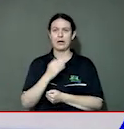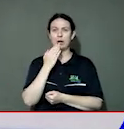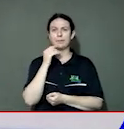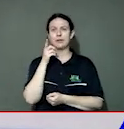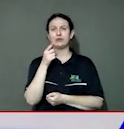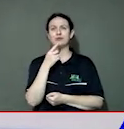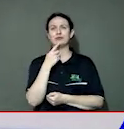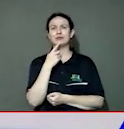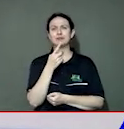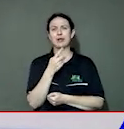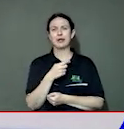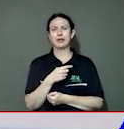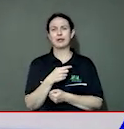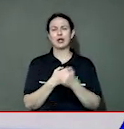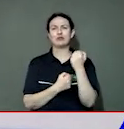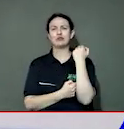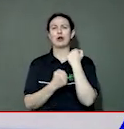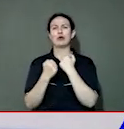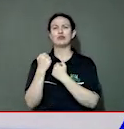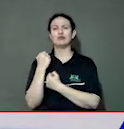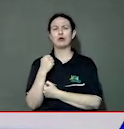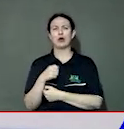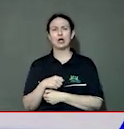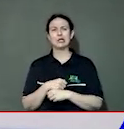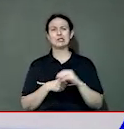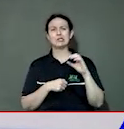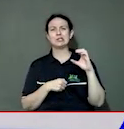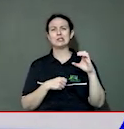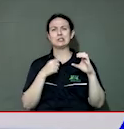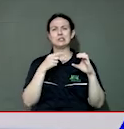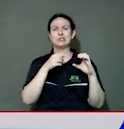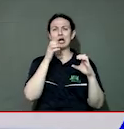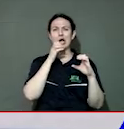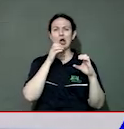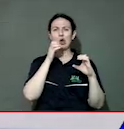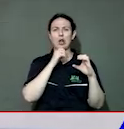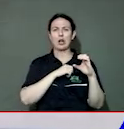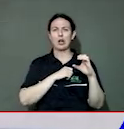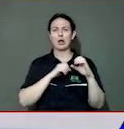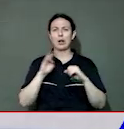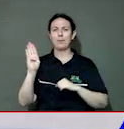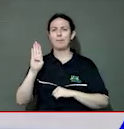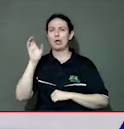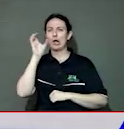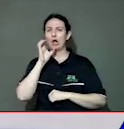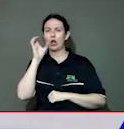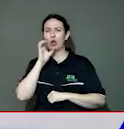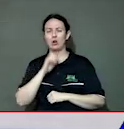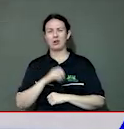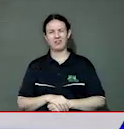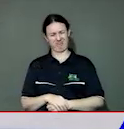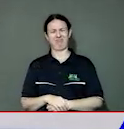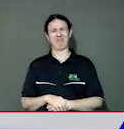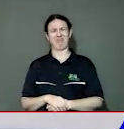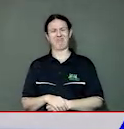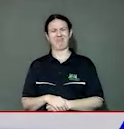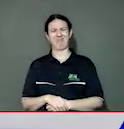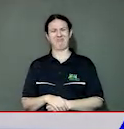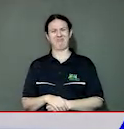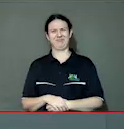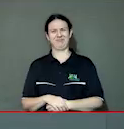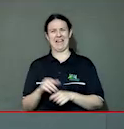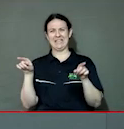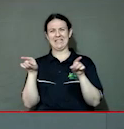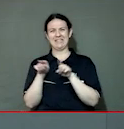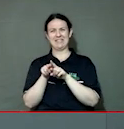say now at structure, C is an alcohol as well as B. I don't want